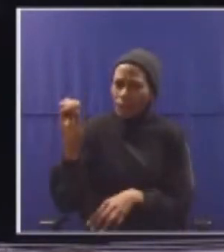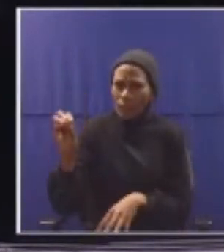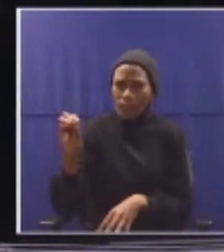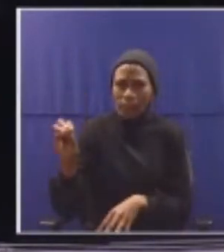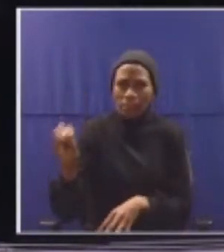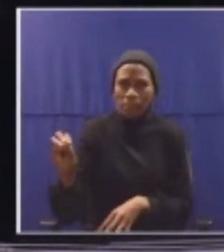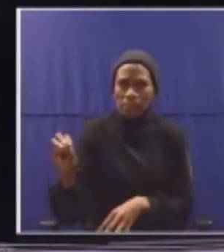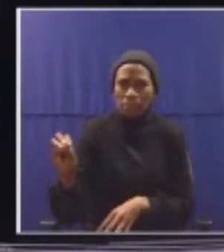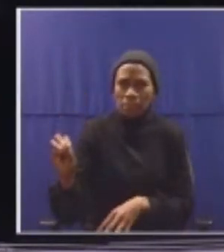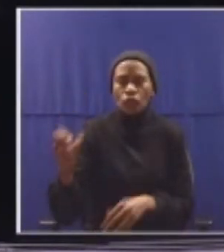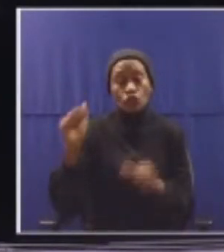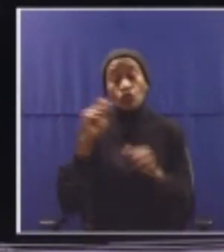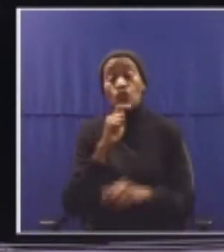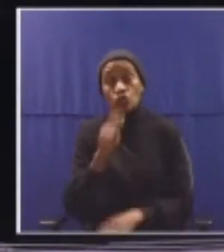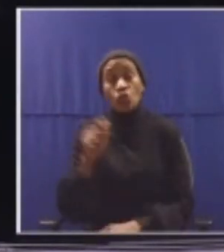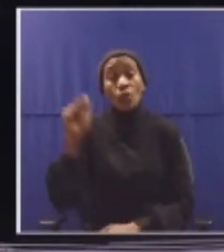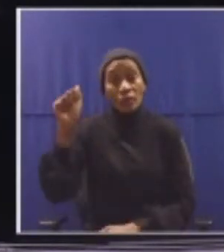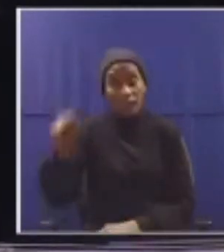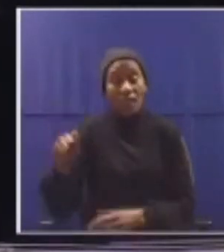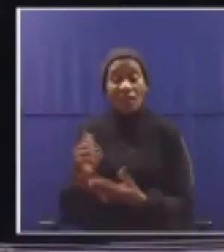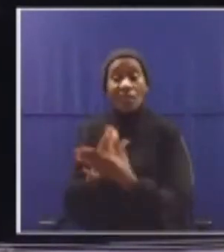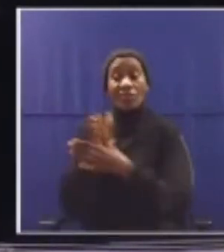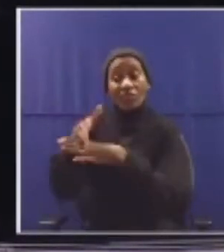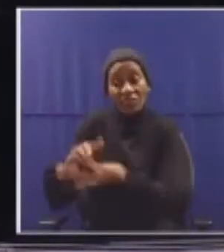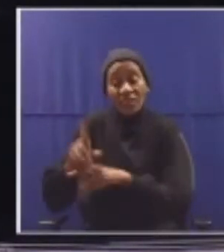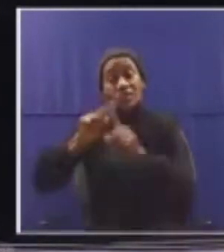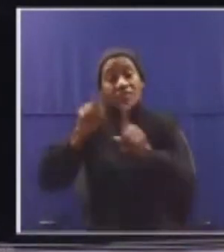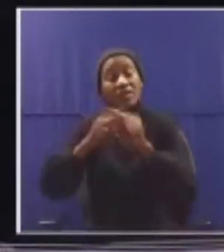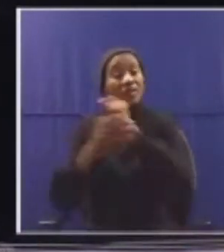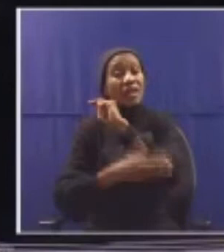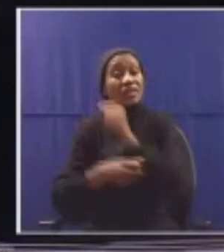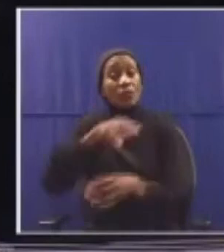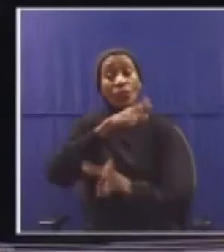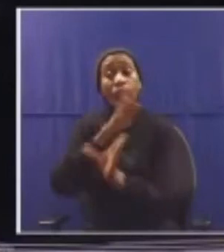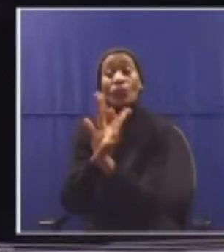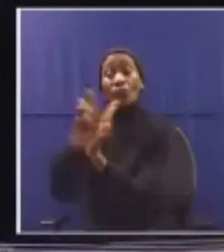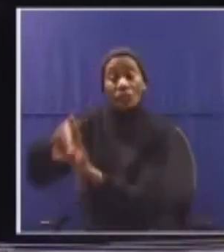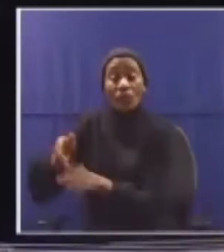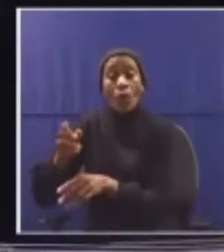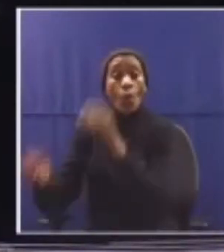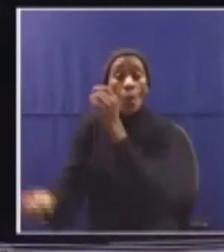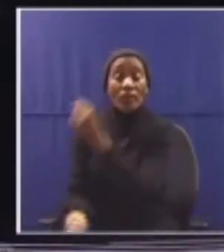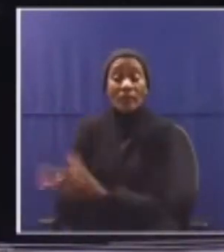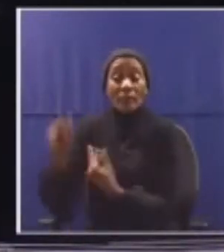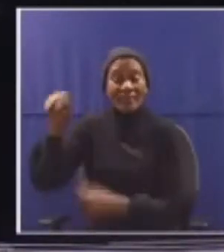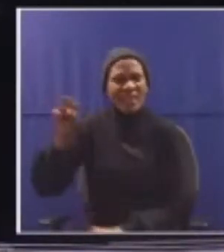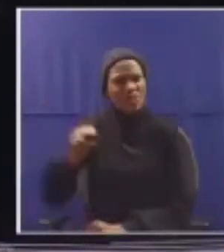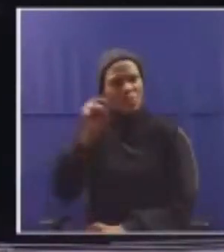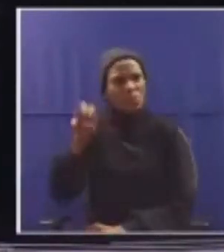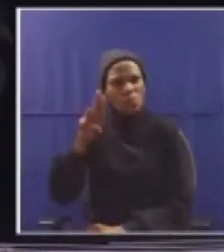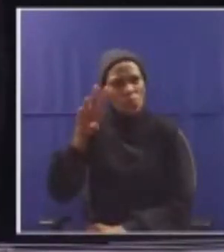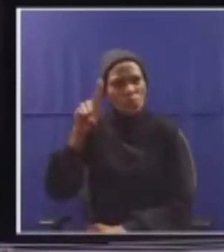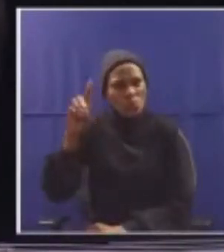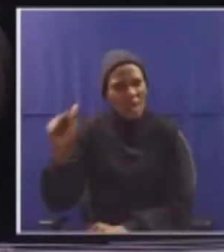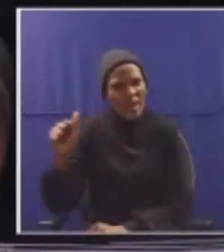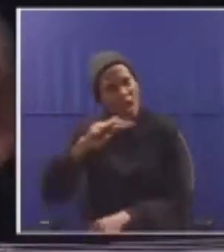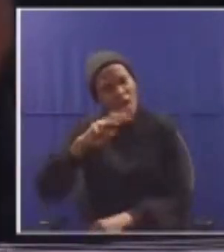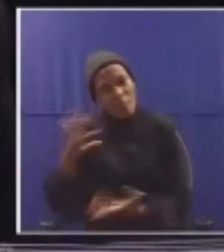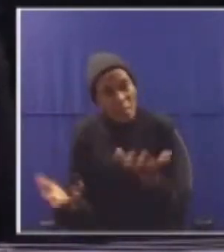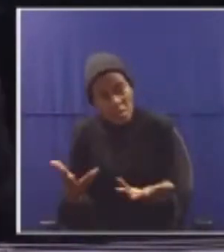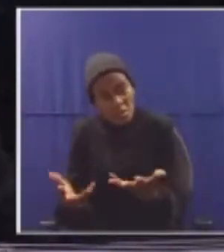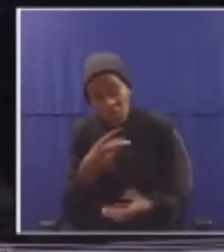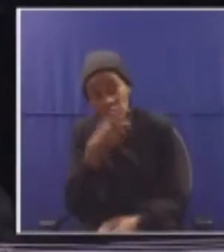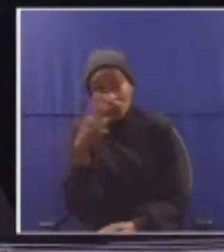that there are indeed interference by countries in what is happening in Sudan? Thank you. Thank you, Honorable